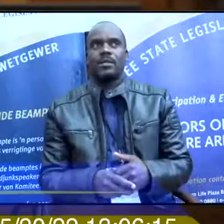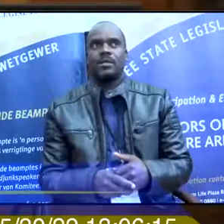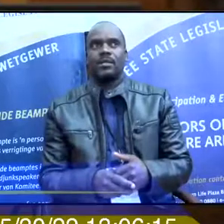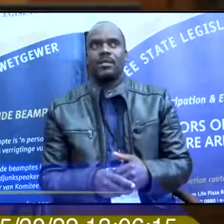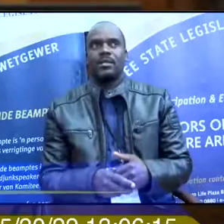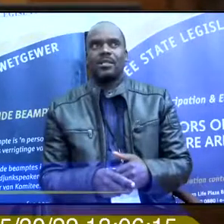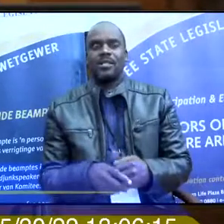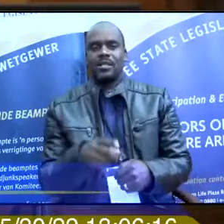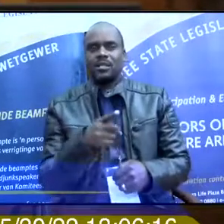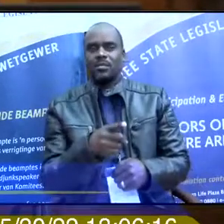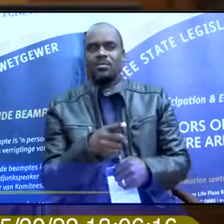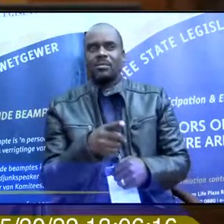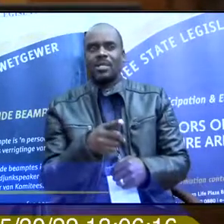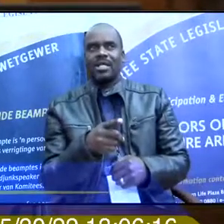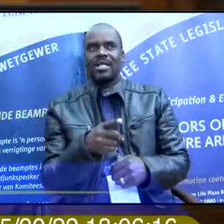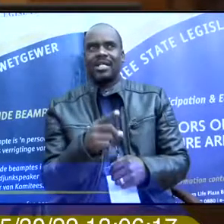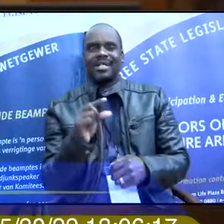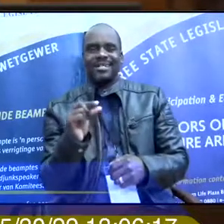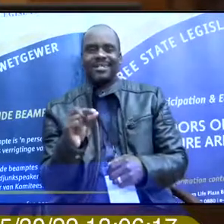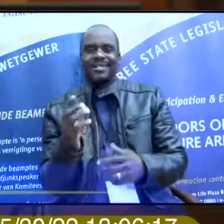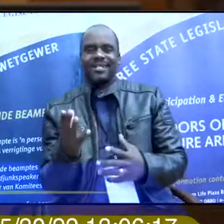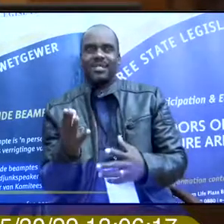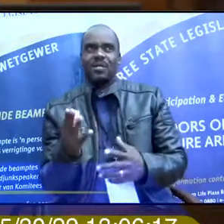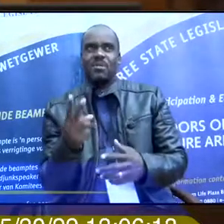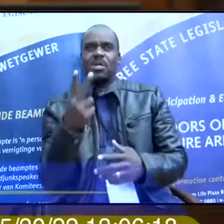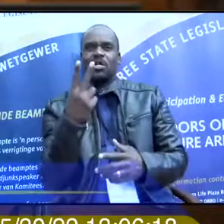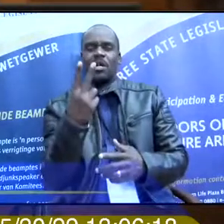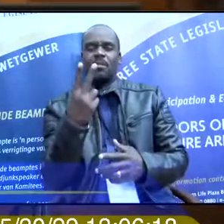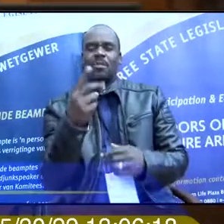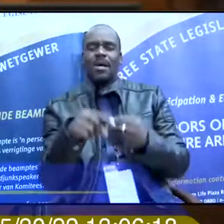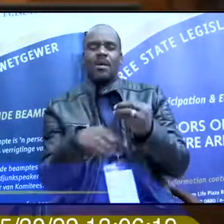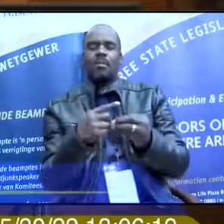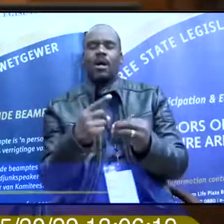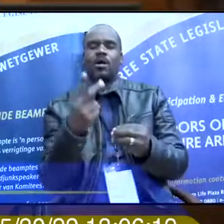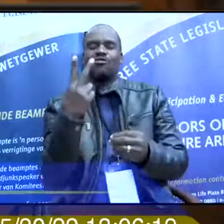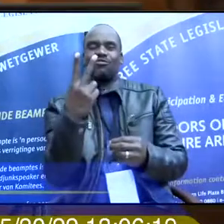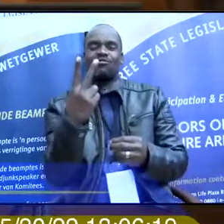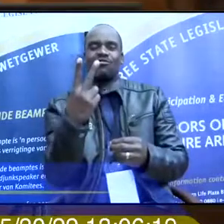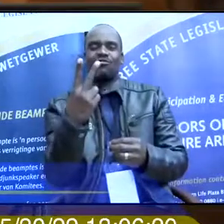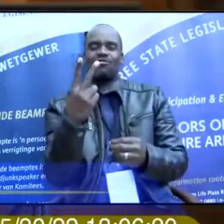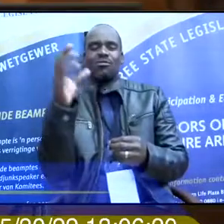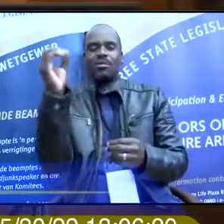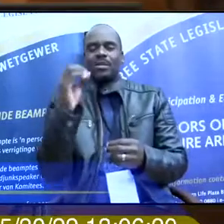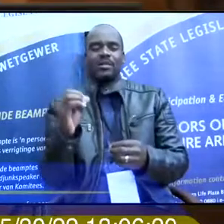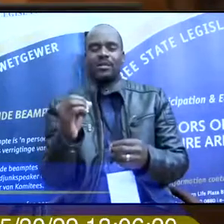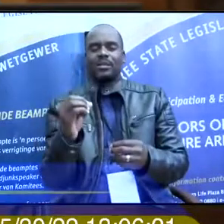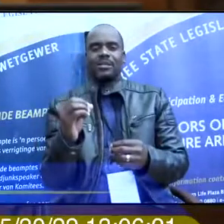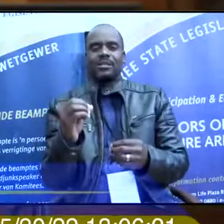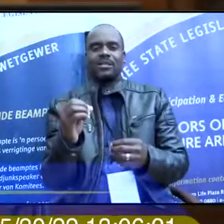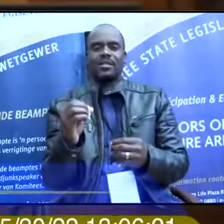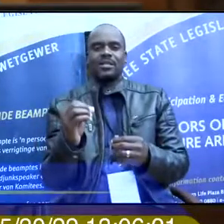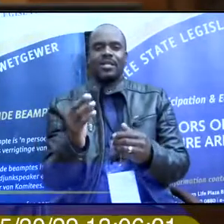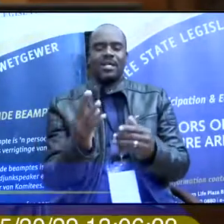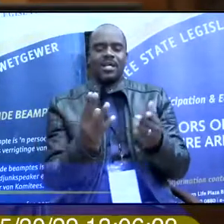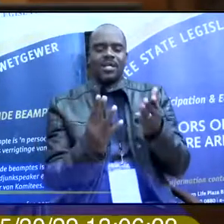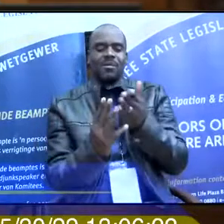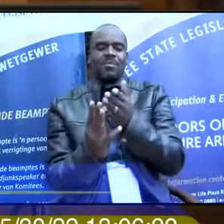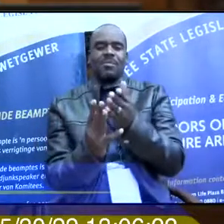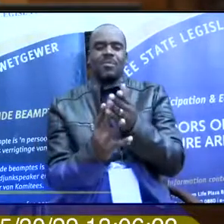was a recorded average growth of about 2 percent between 2008 and 2012.